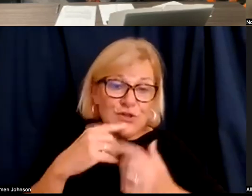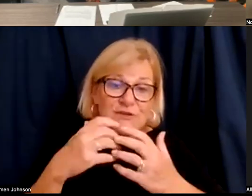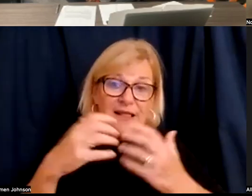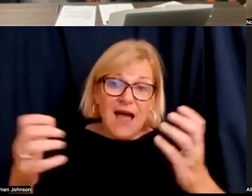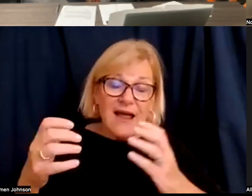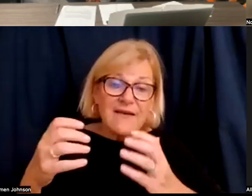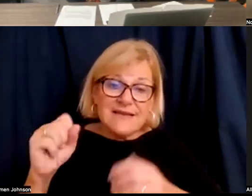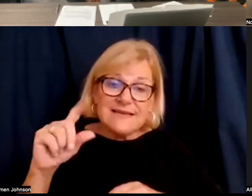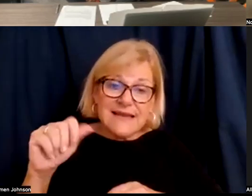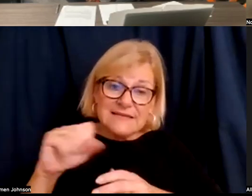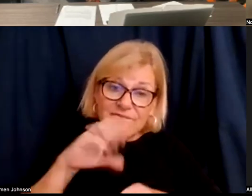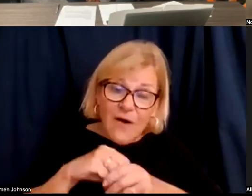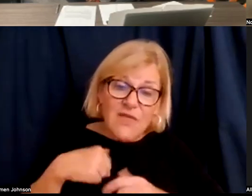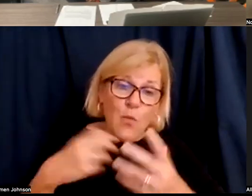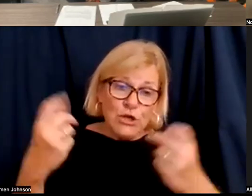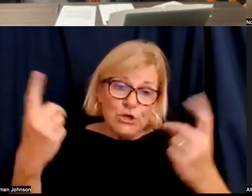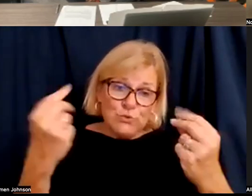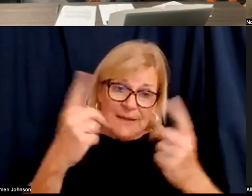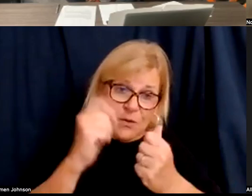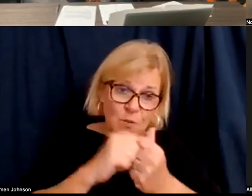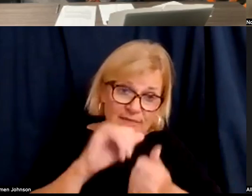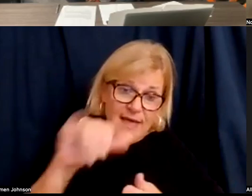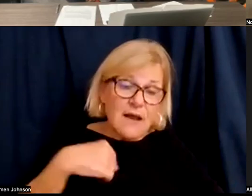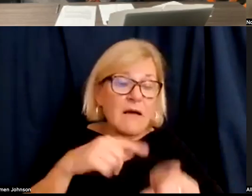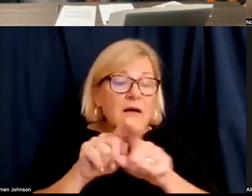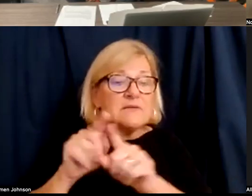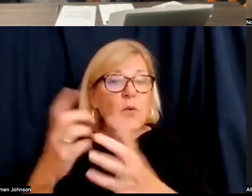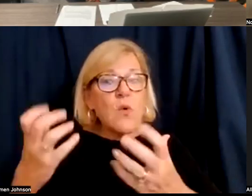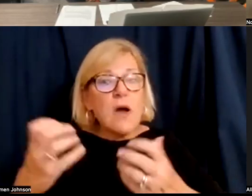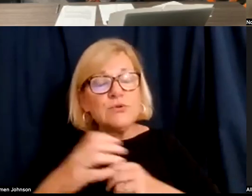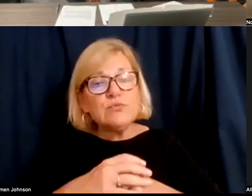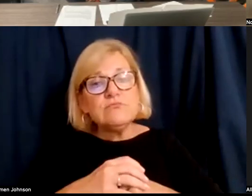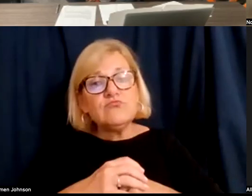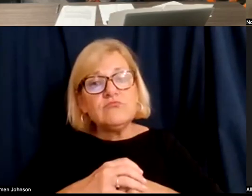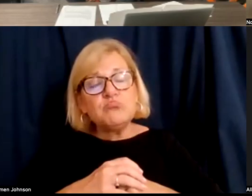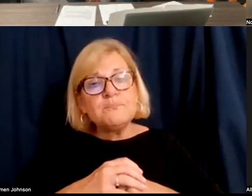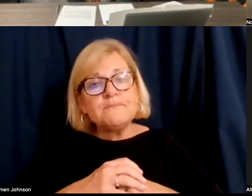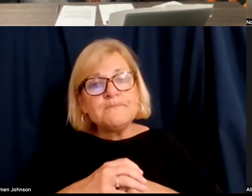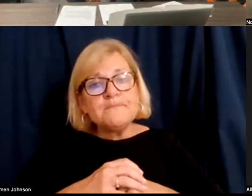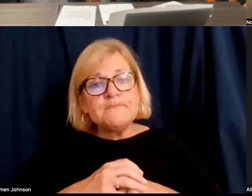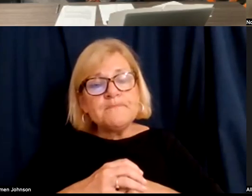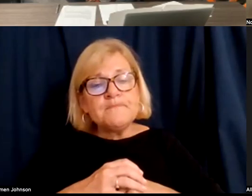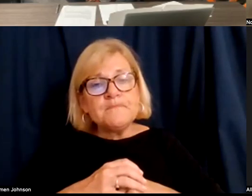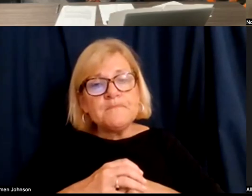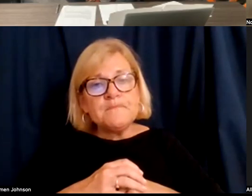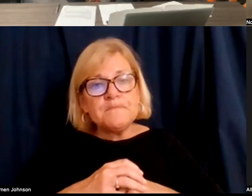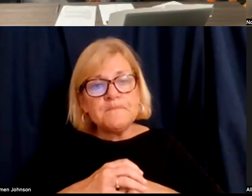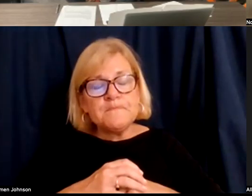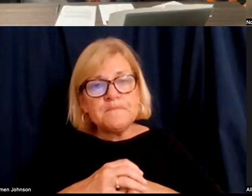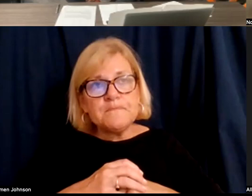involved. So I would love to do something with that. I also just want to get